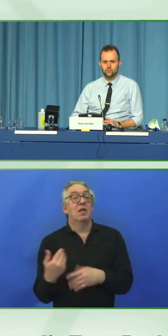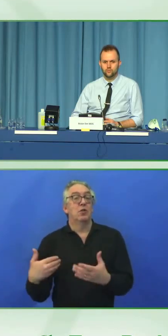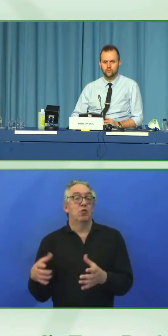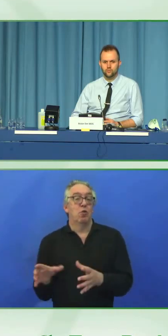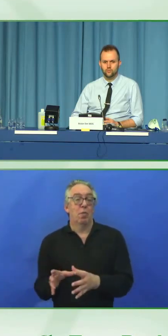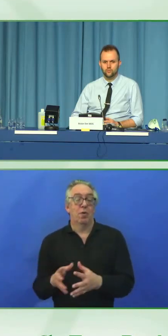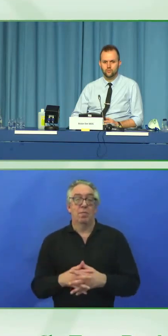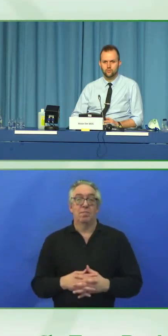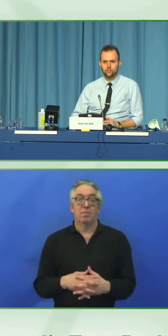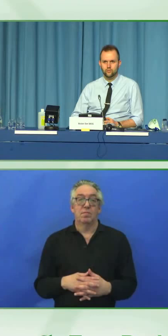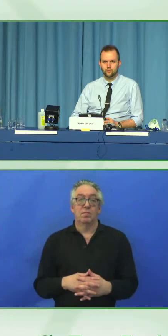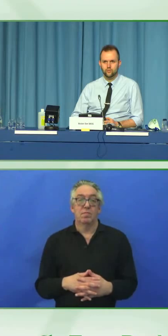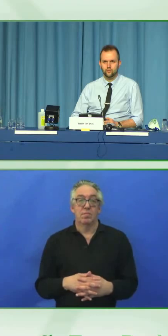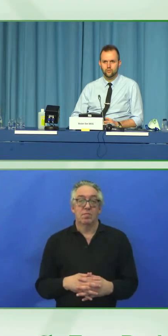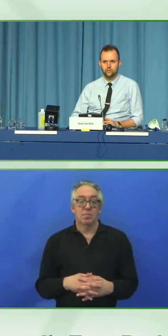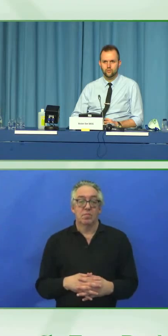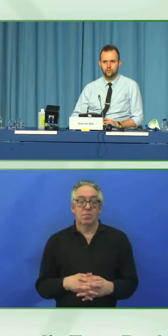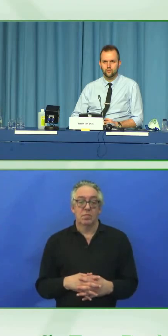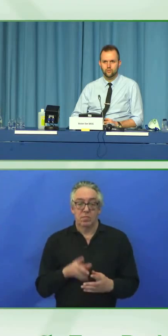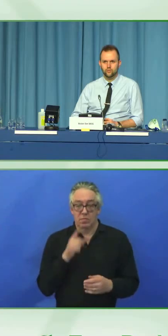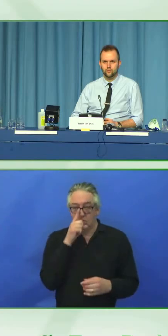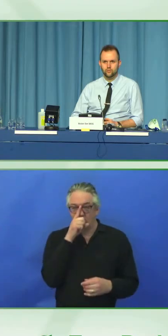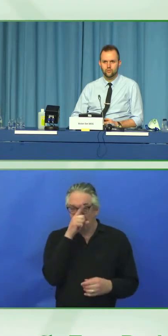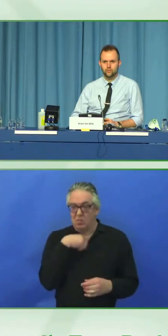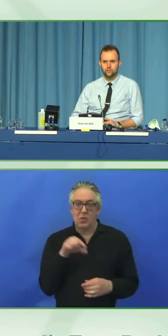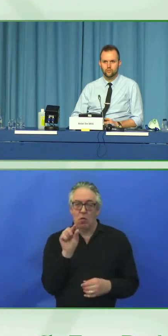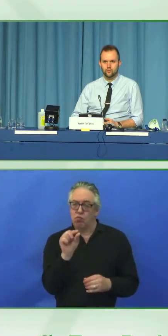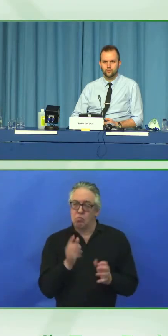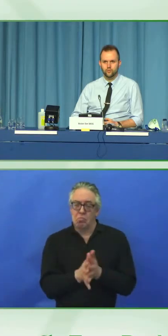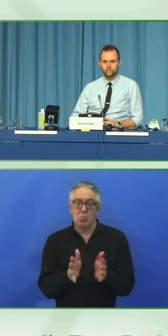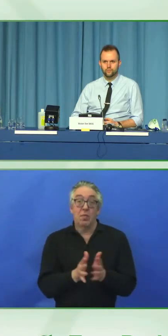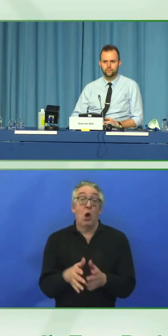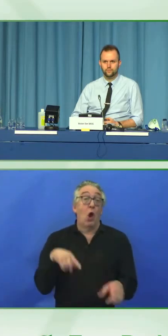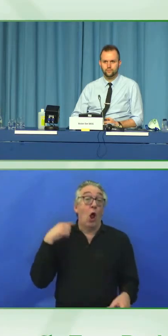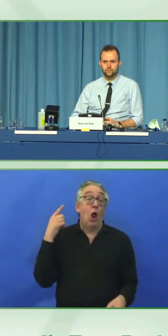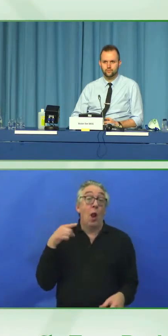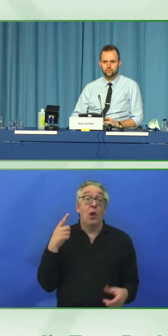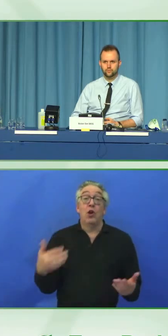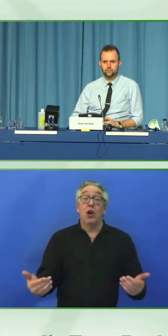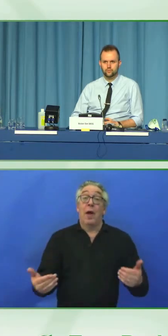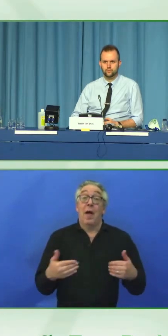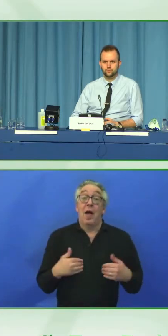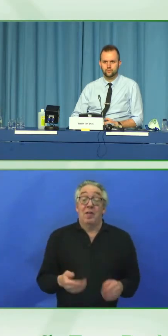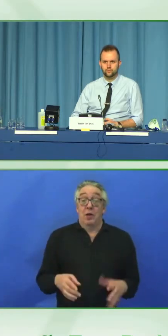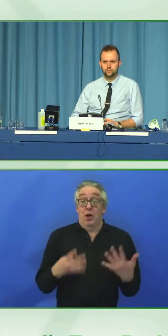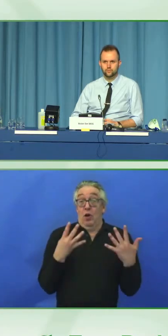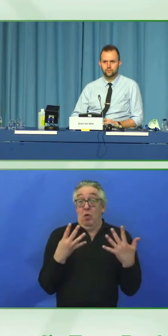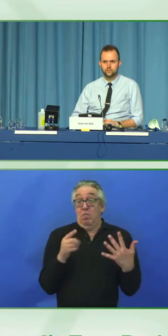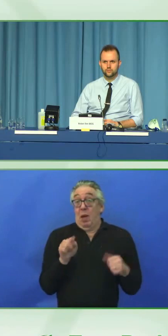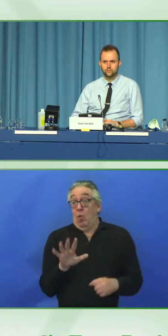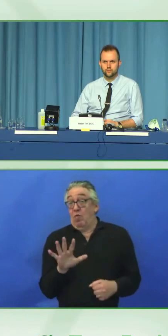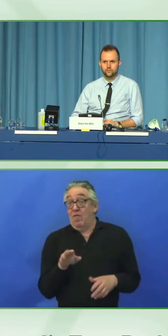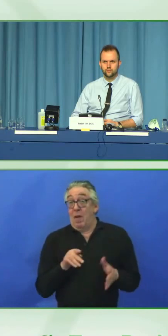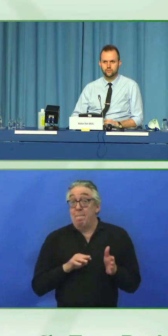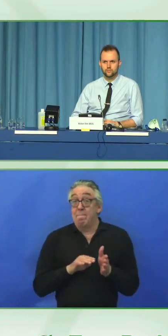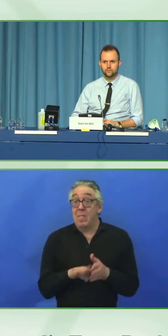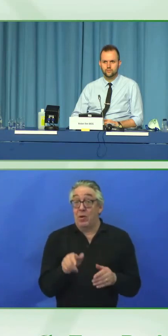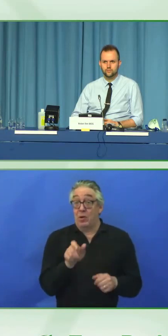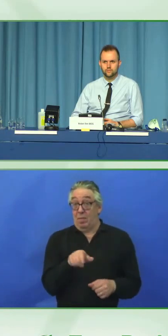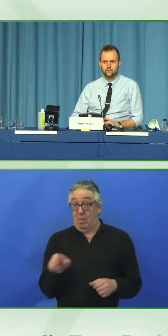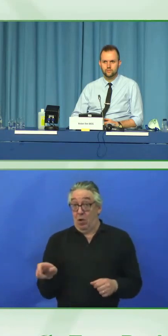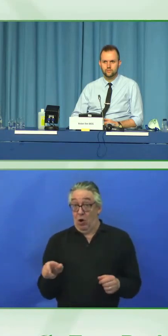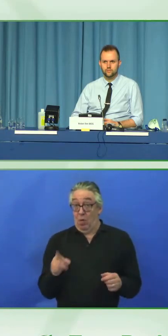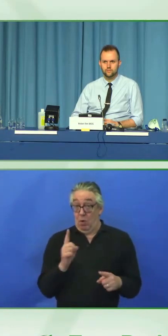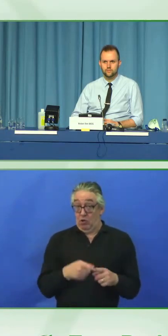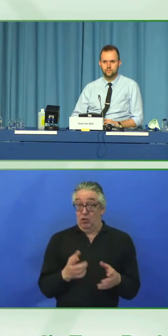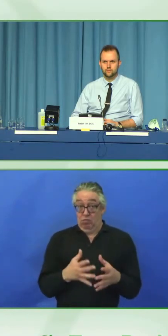actually operate. So London is a city of around 9.5 million people, and it's growing. It is estimated that before